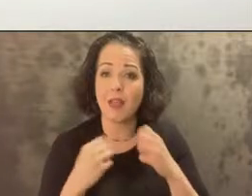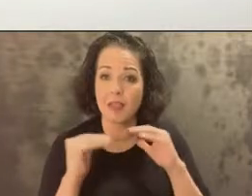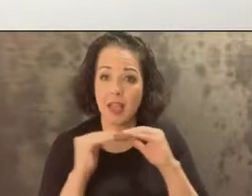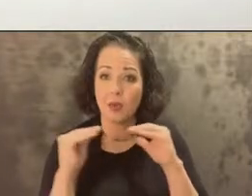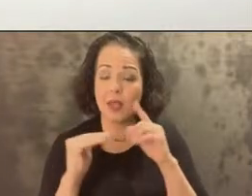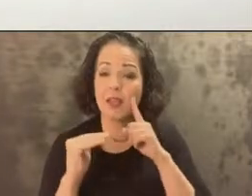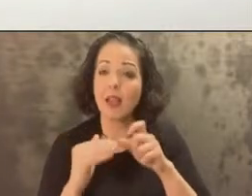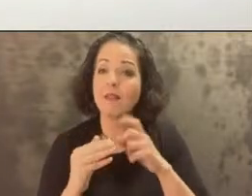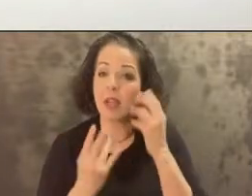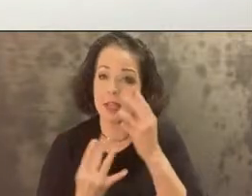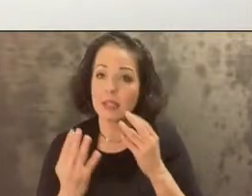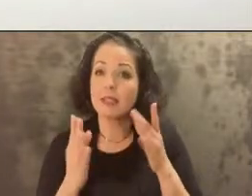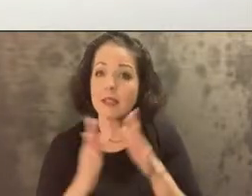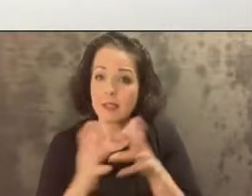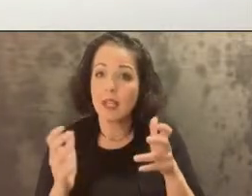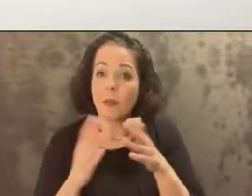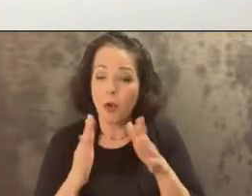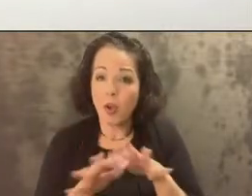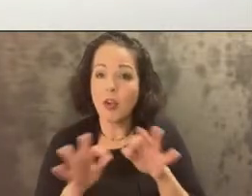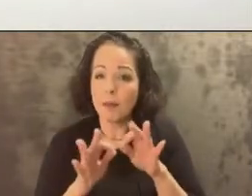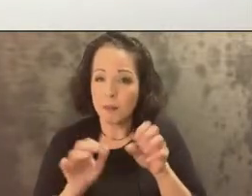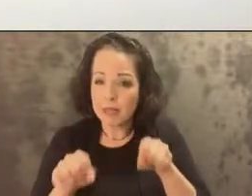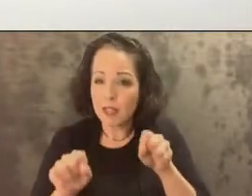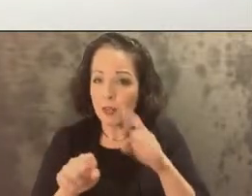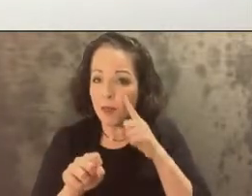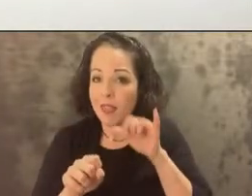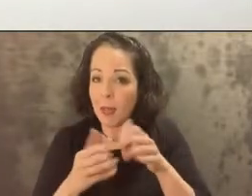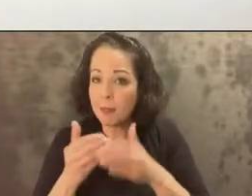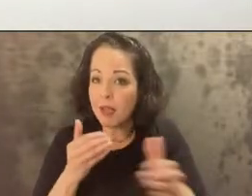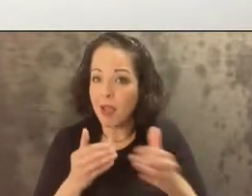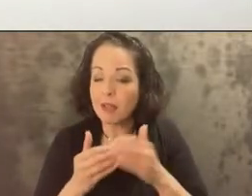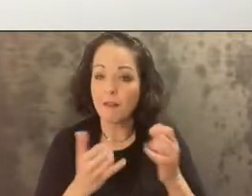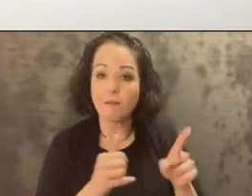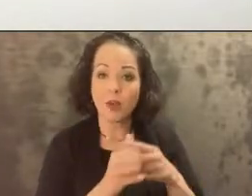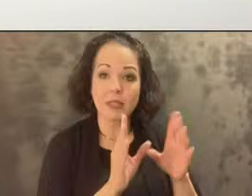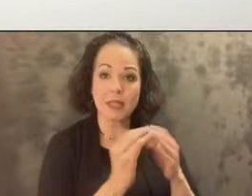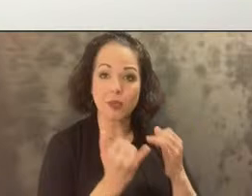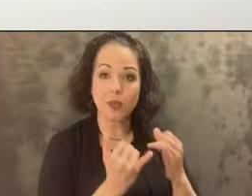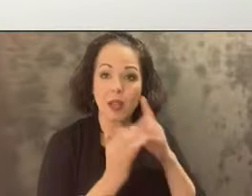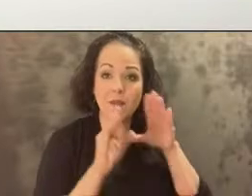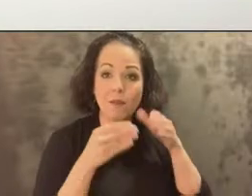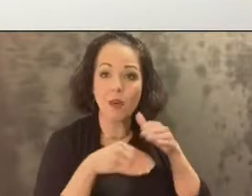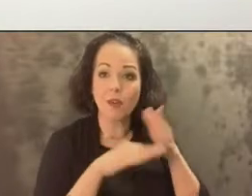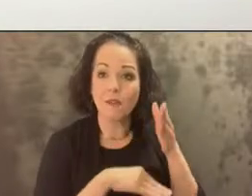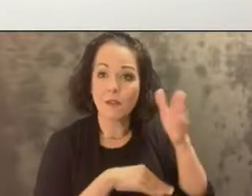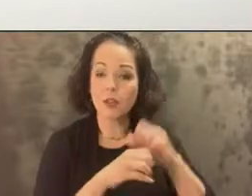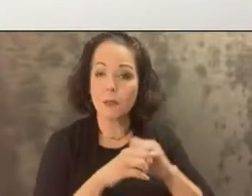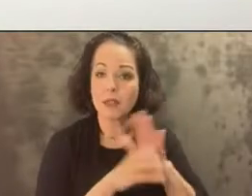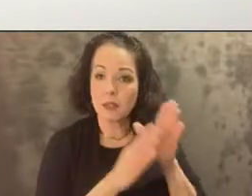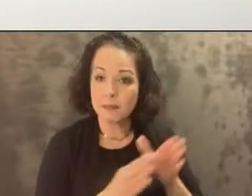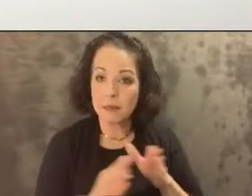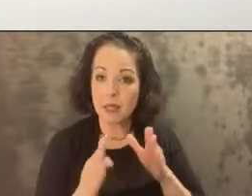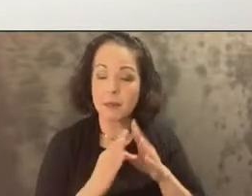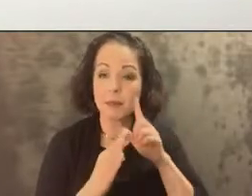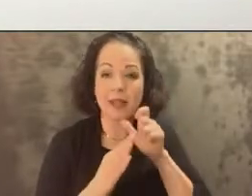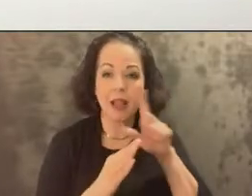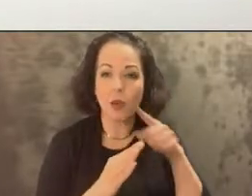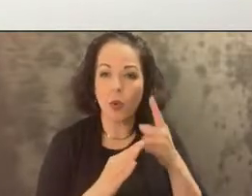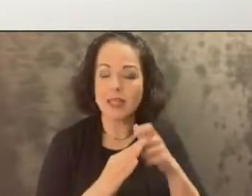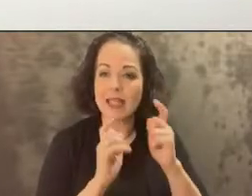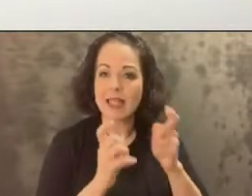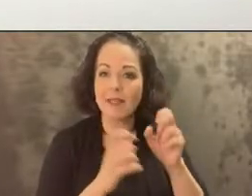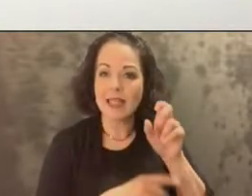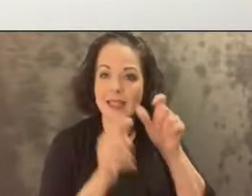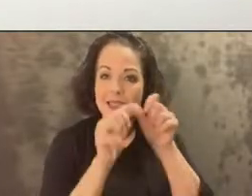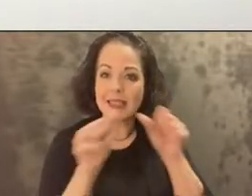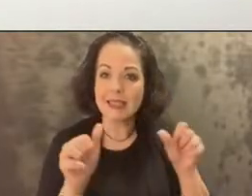potential to accomplish the same beyond the pandemic. So first, the meeting today is focused on future pandemic preparedness, but not just given the Delta variant,